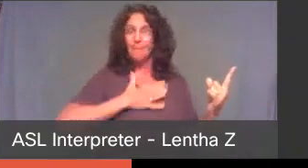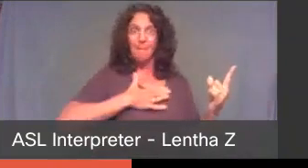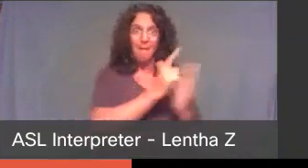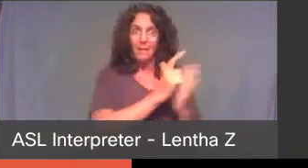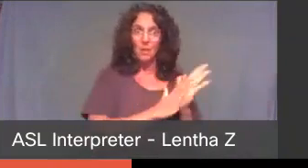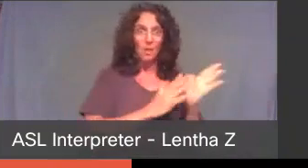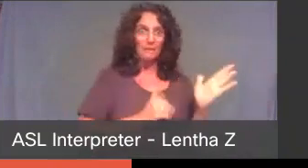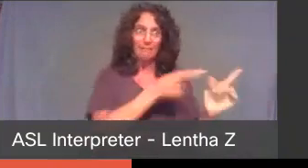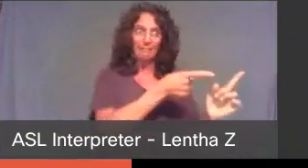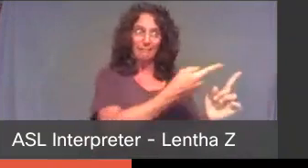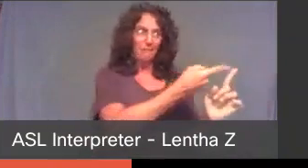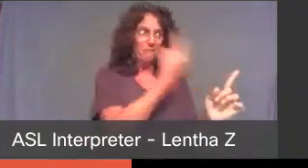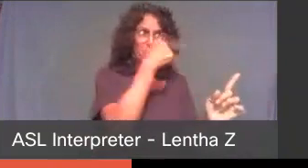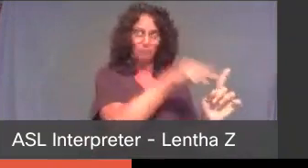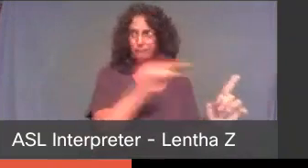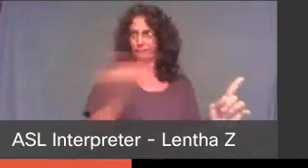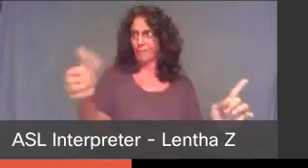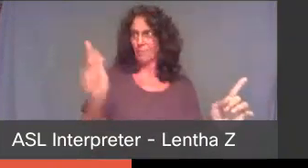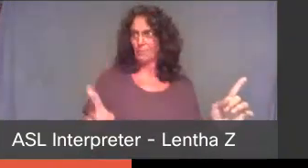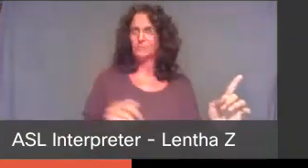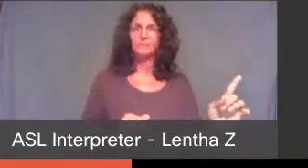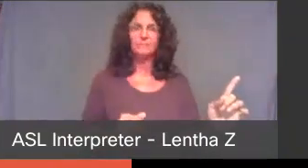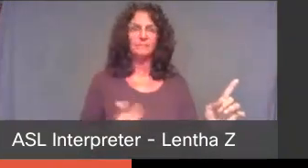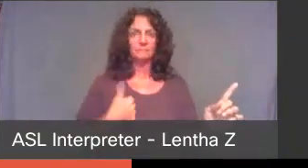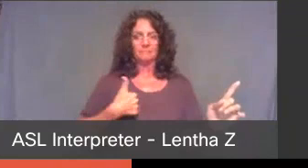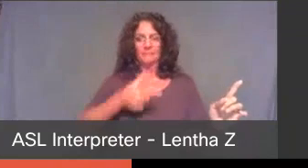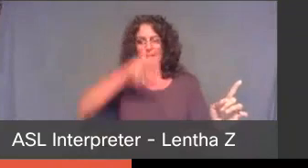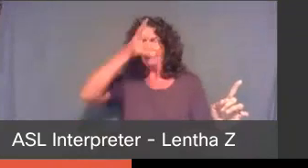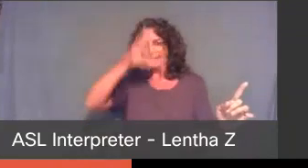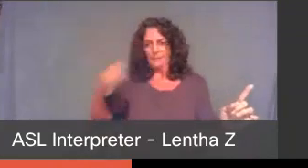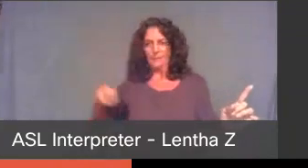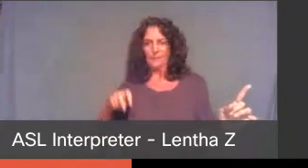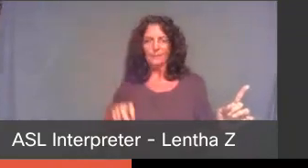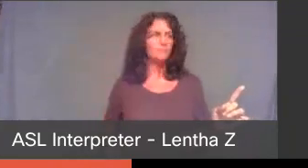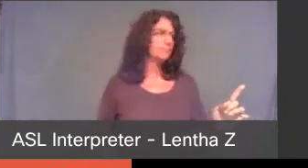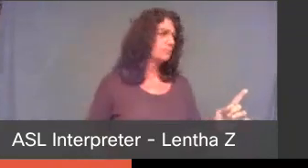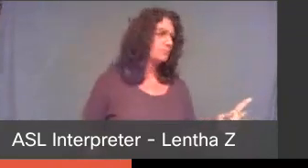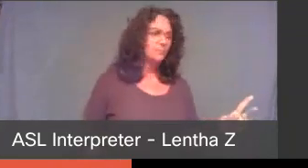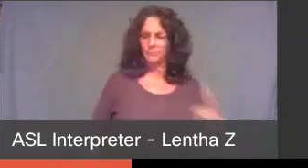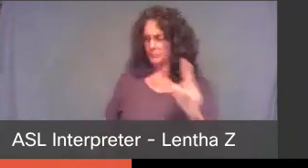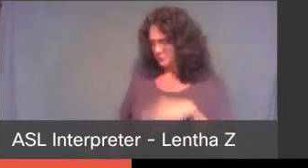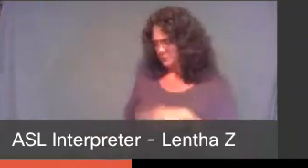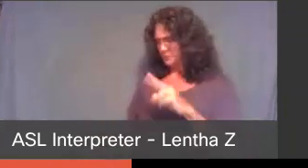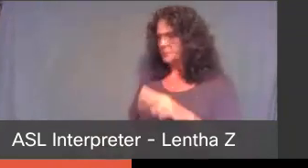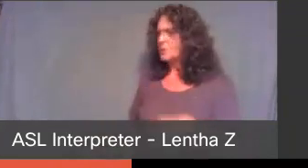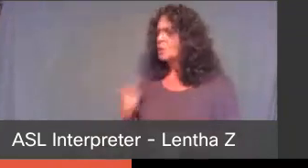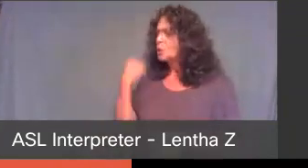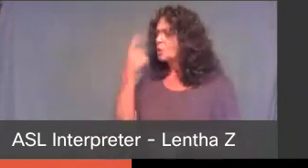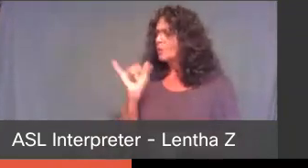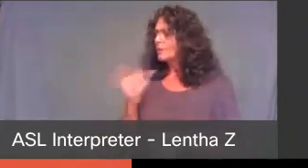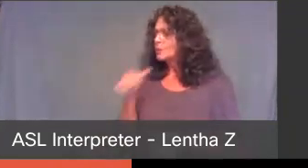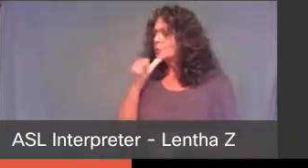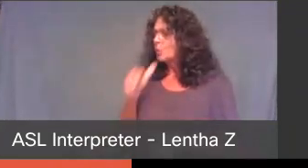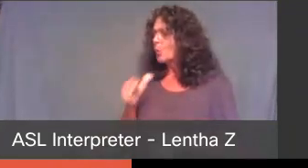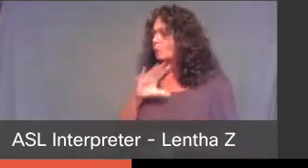or something. No one was there representing us. A different attorney said, "You look like you don't belong here. I'll represent you for